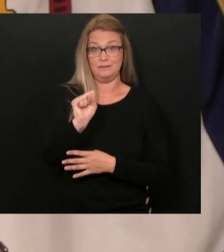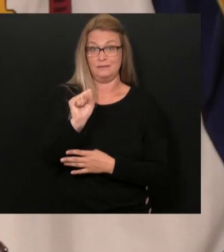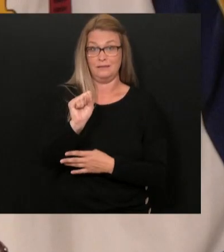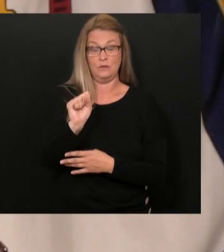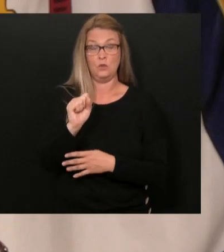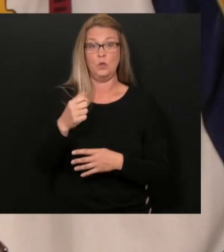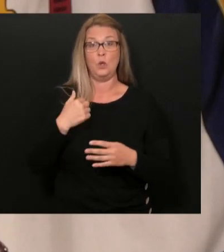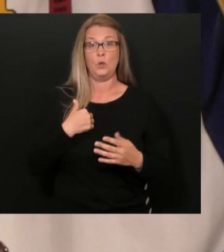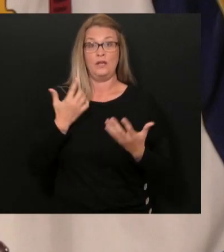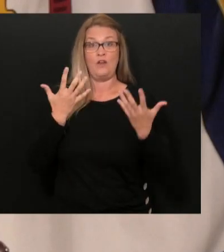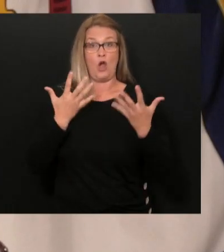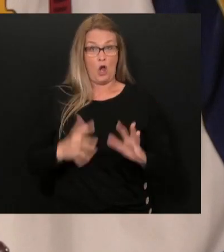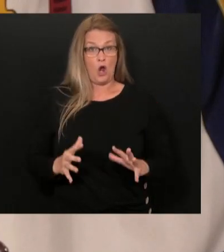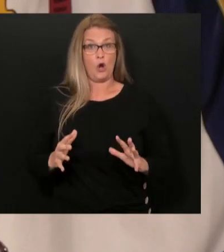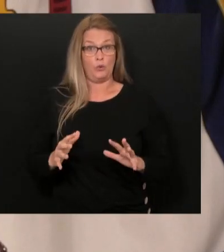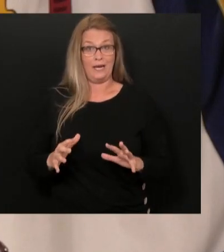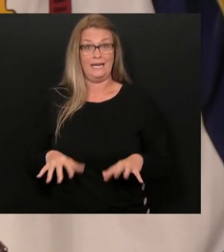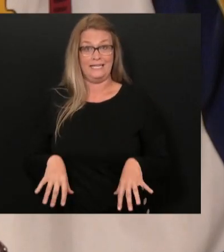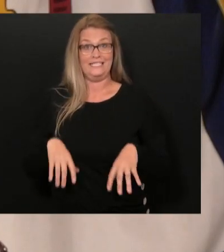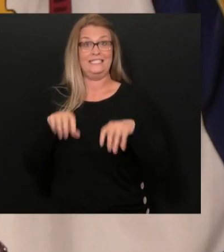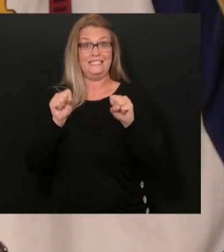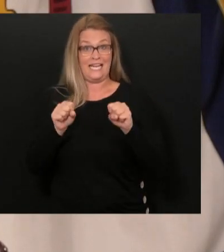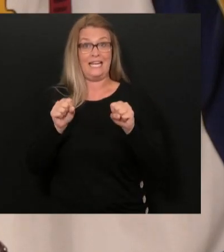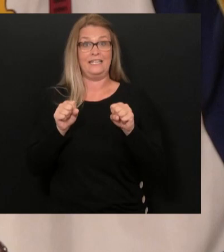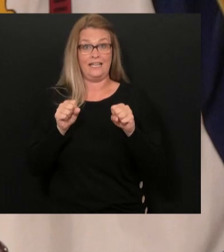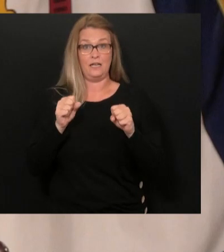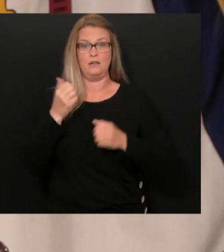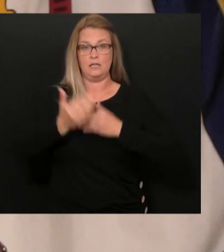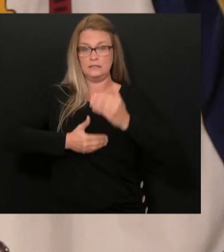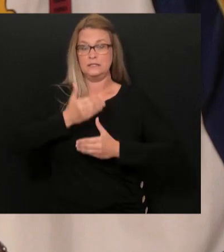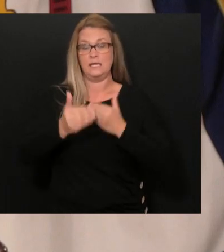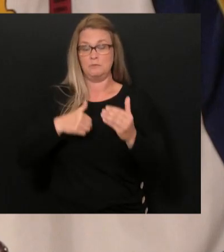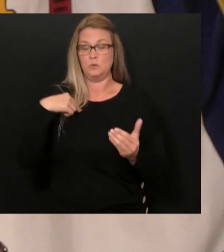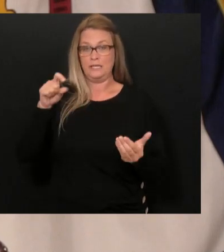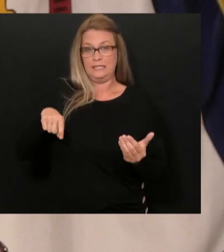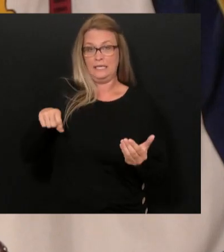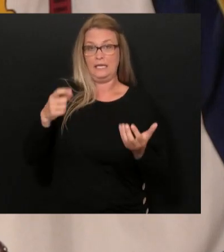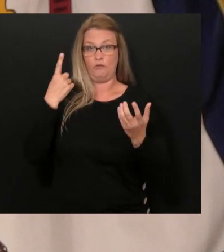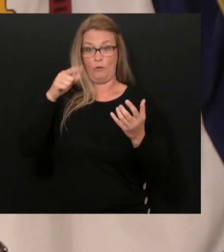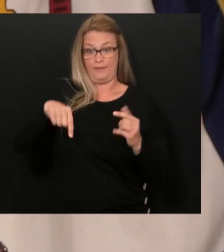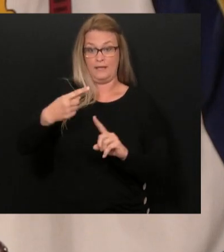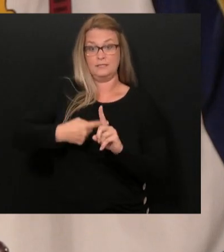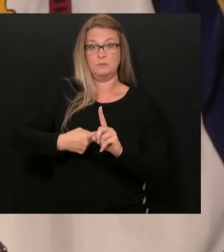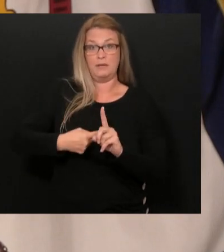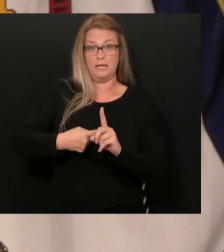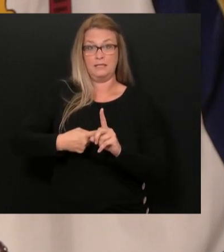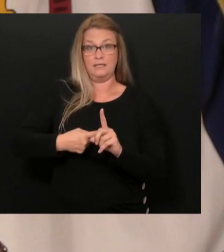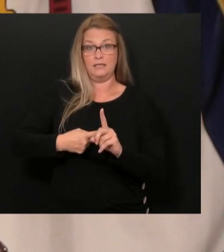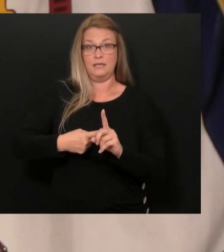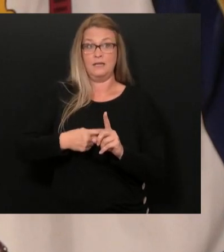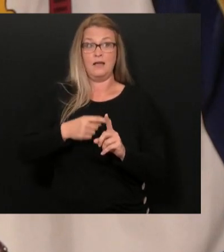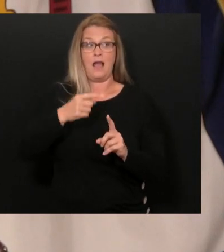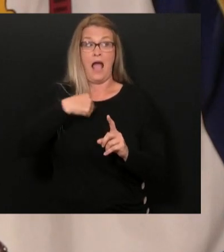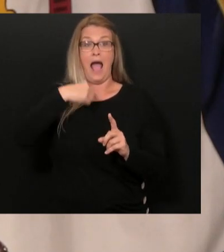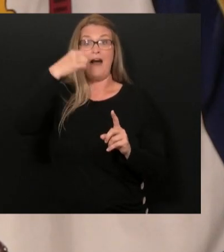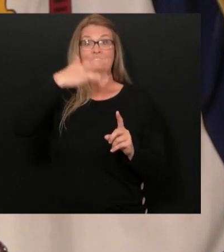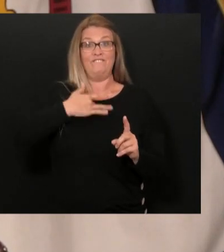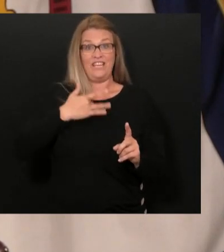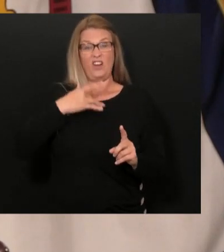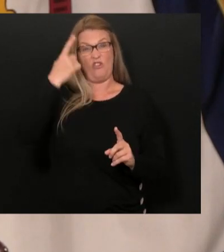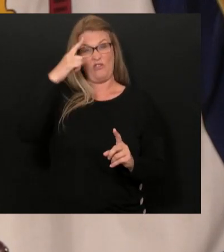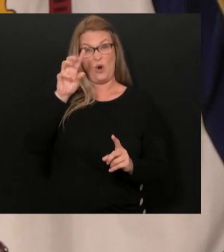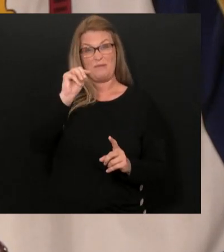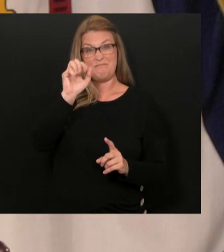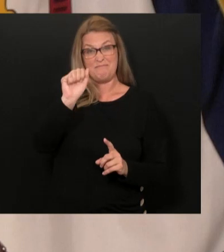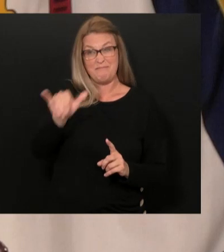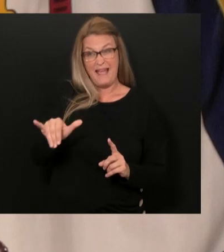taken provisions to be able to do that, and I think we're really good through the entire month of May, and